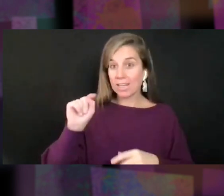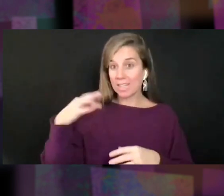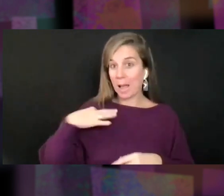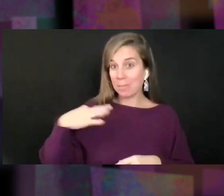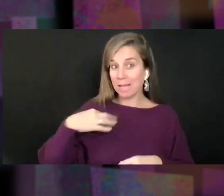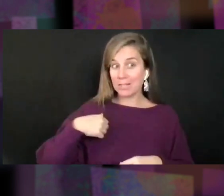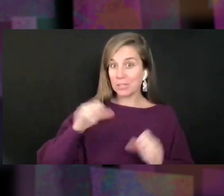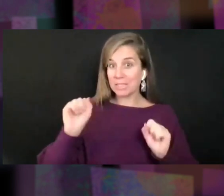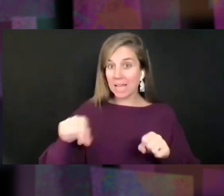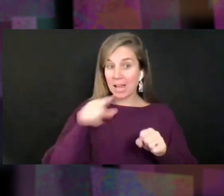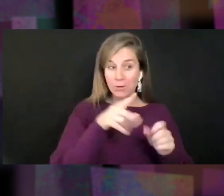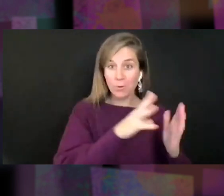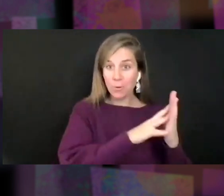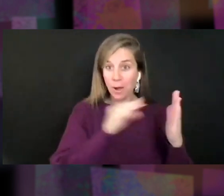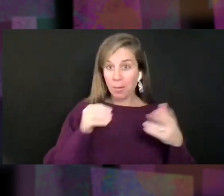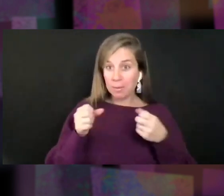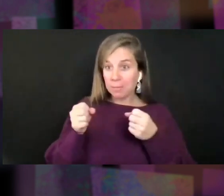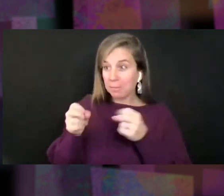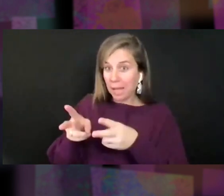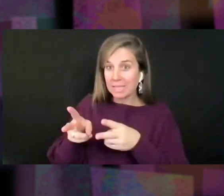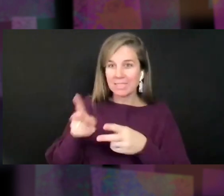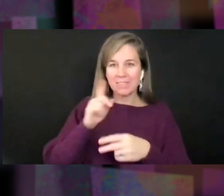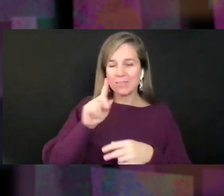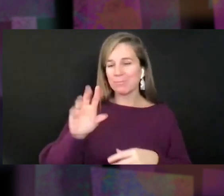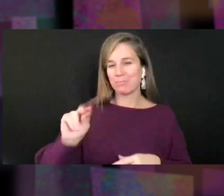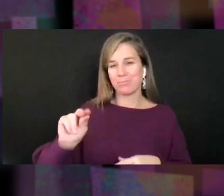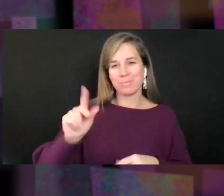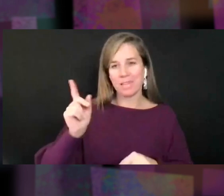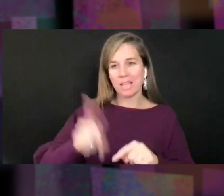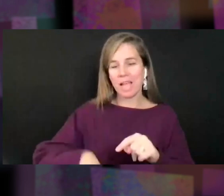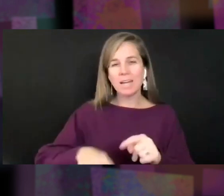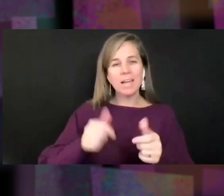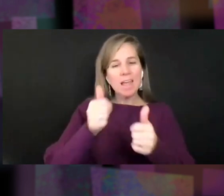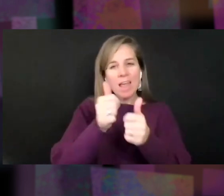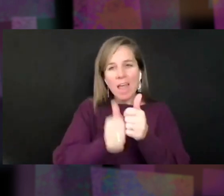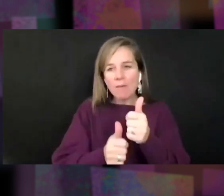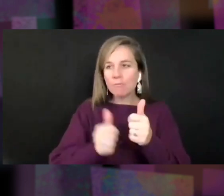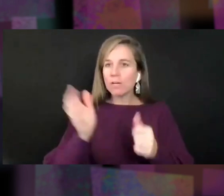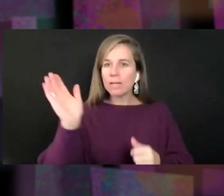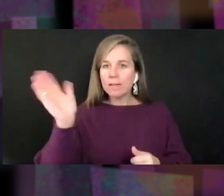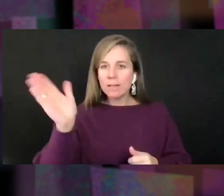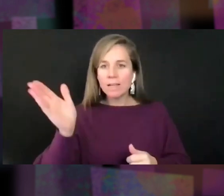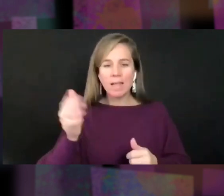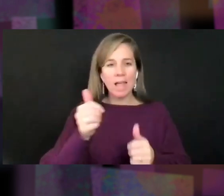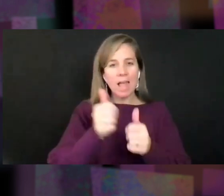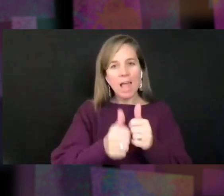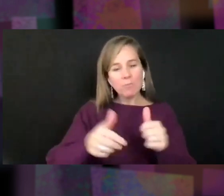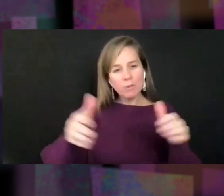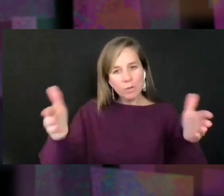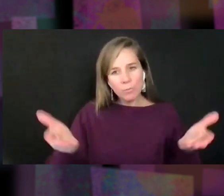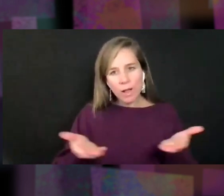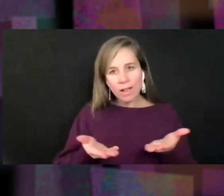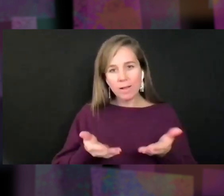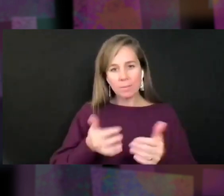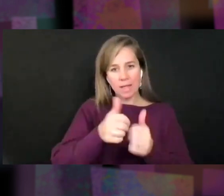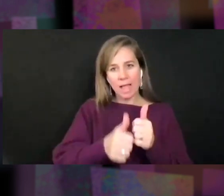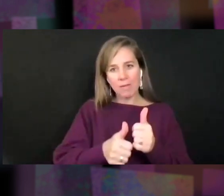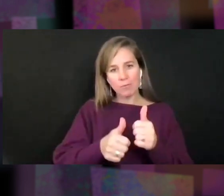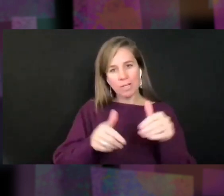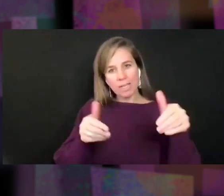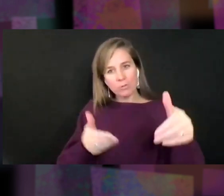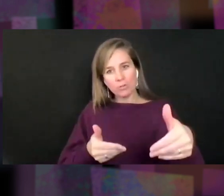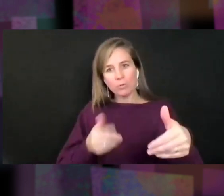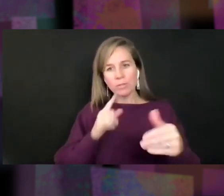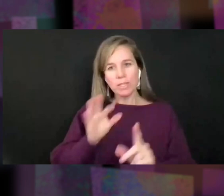could, every single curtain speech, every welcome, every introduction is